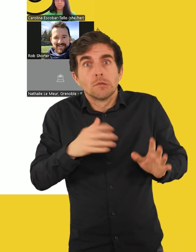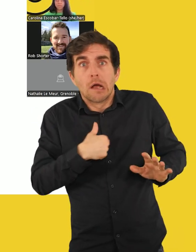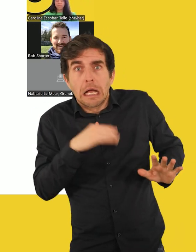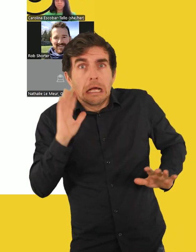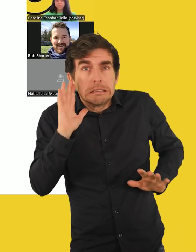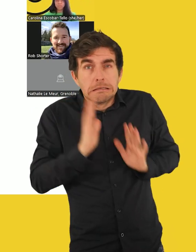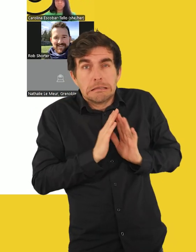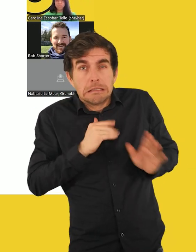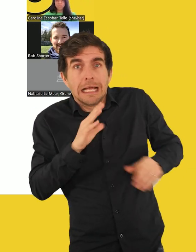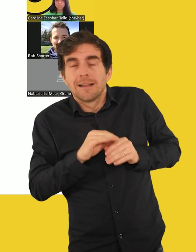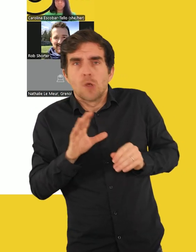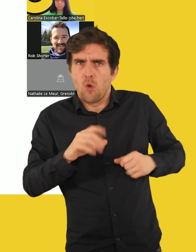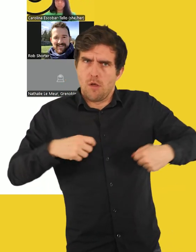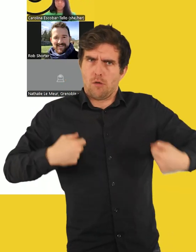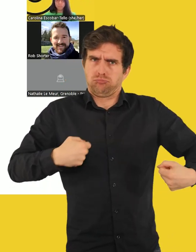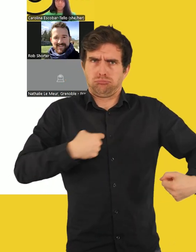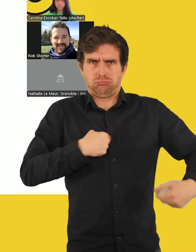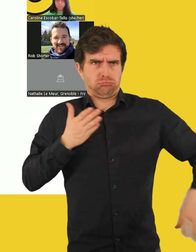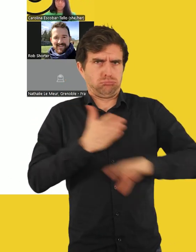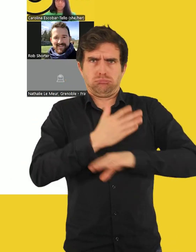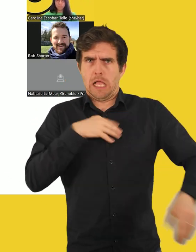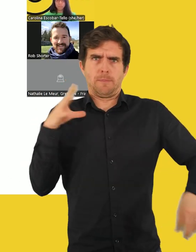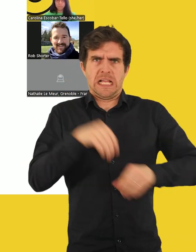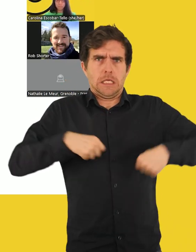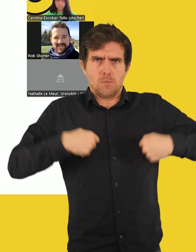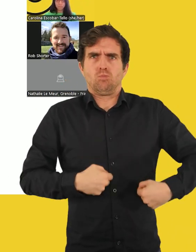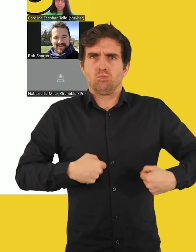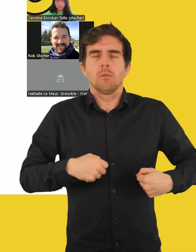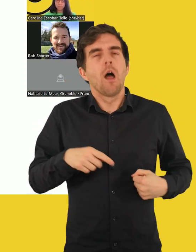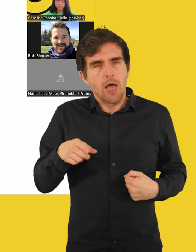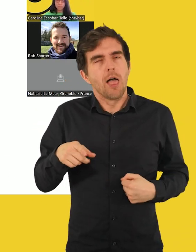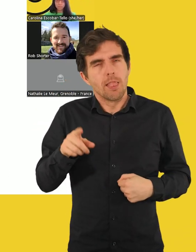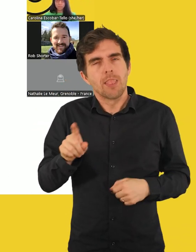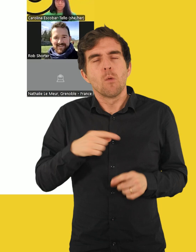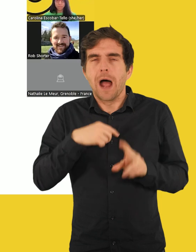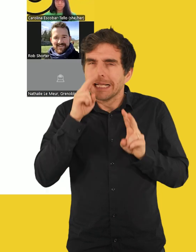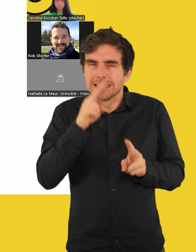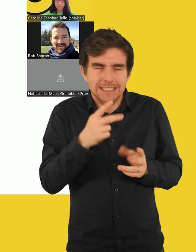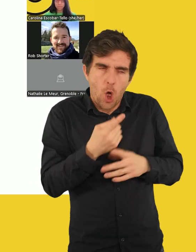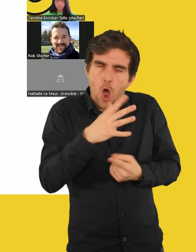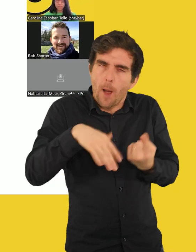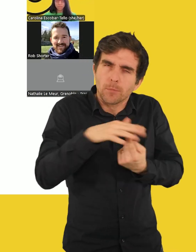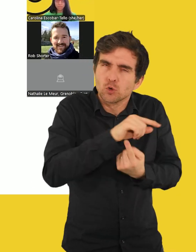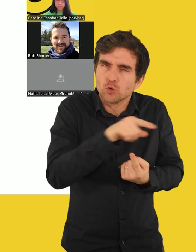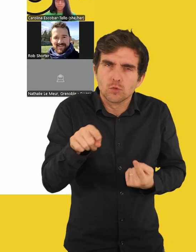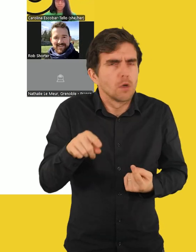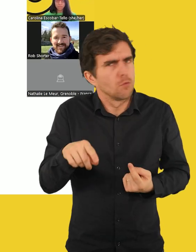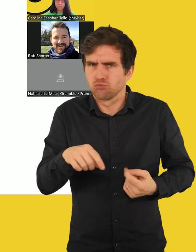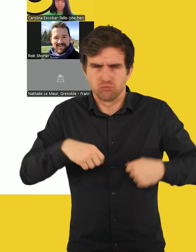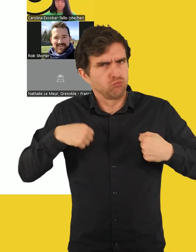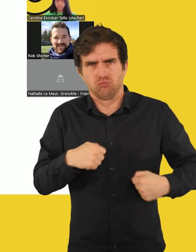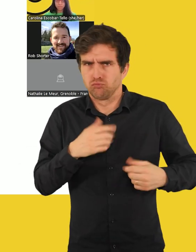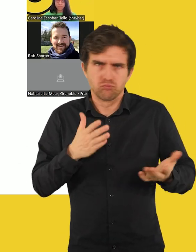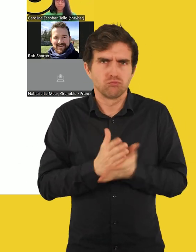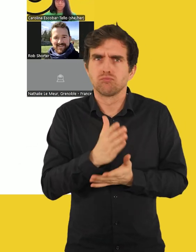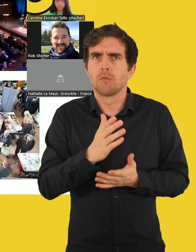for permission. Show up. Make your own space. And I think that's what we see happening in this community again and again.